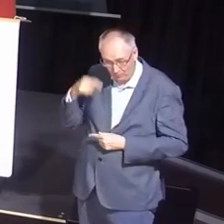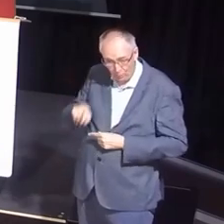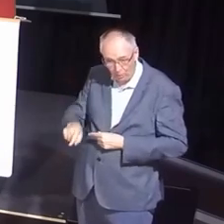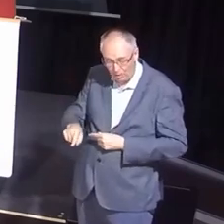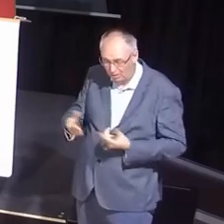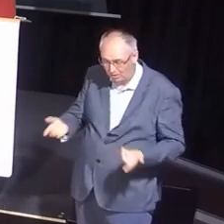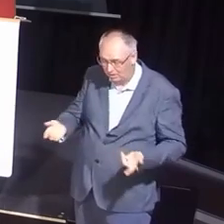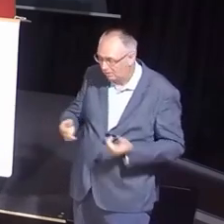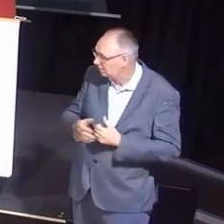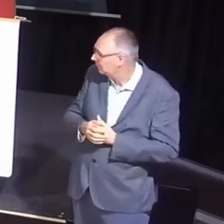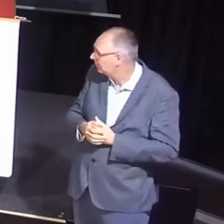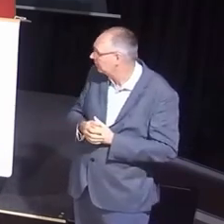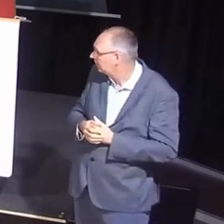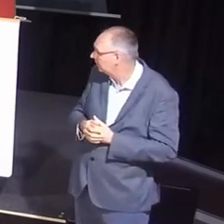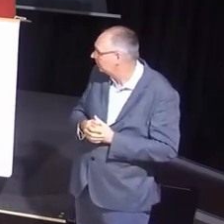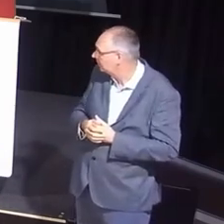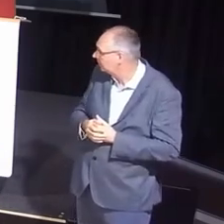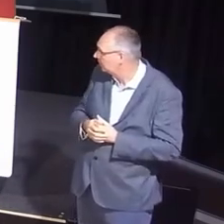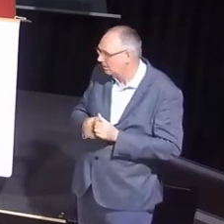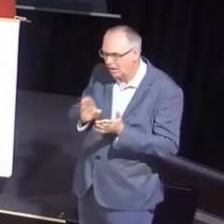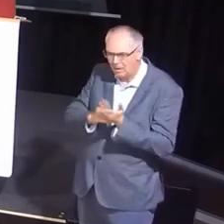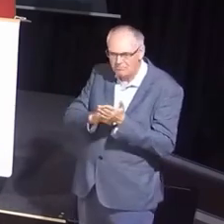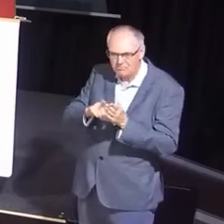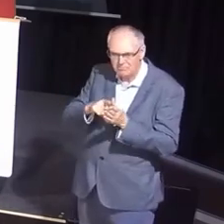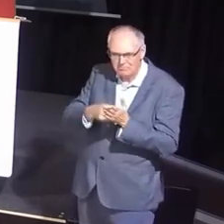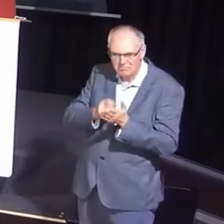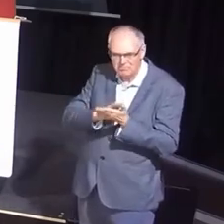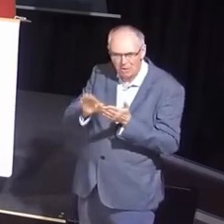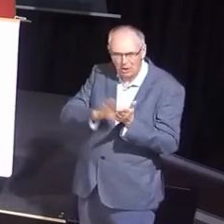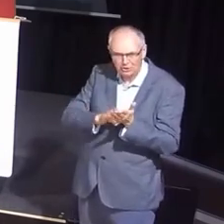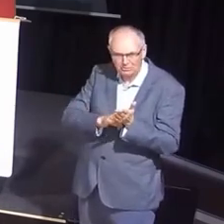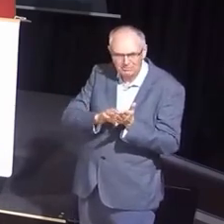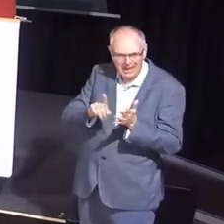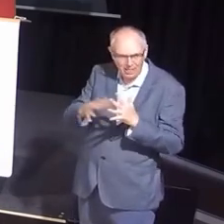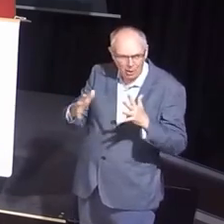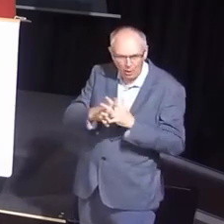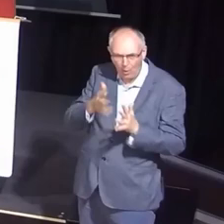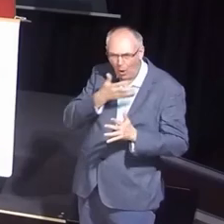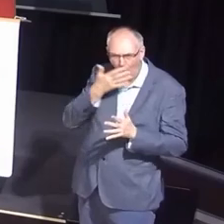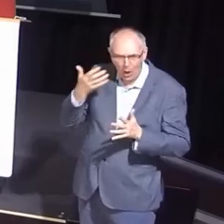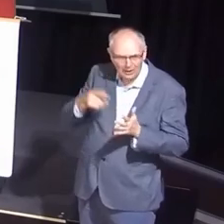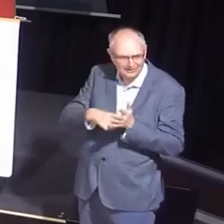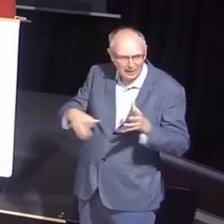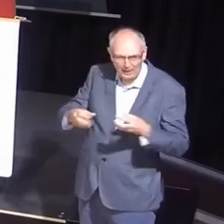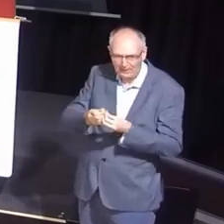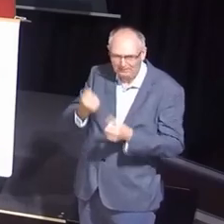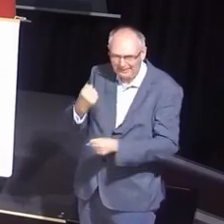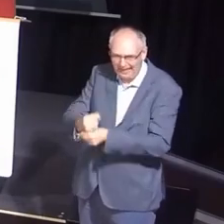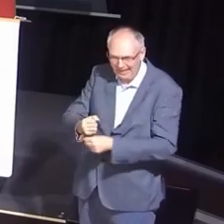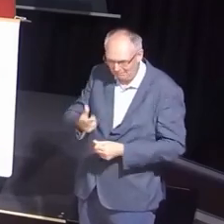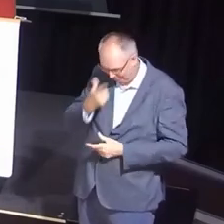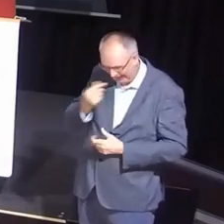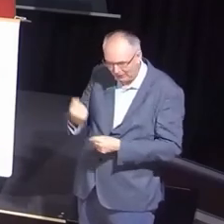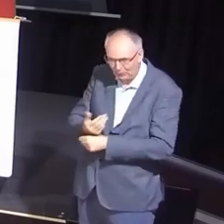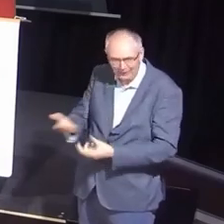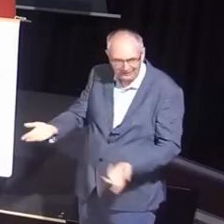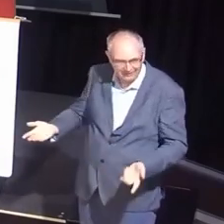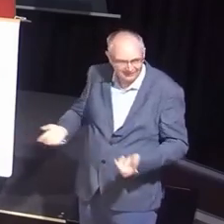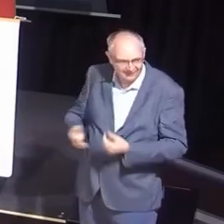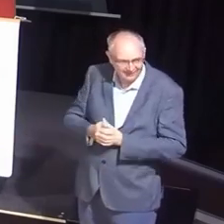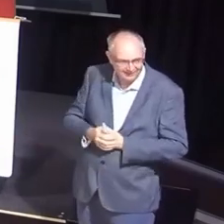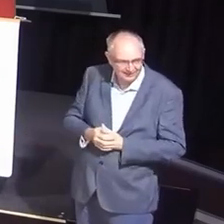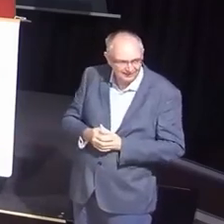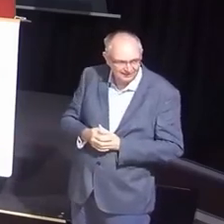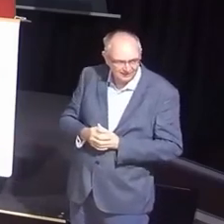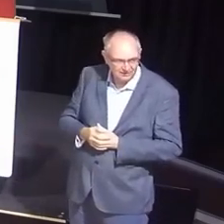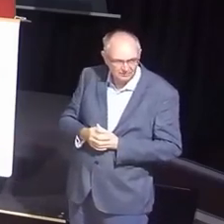now, you know, marshmallow hot tub game, hell yeah, I'm going to map those controls, and I'm going to play the marshmallow hot tub game that I